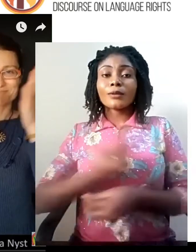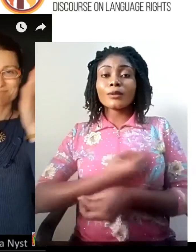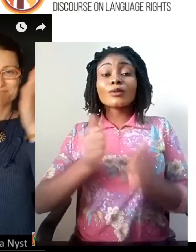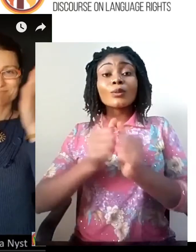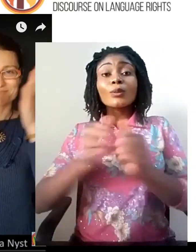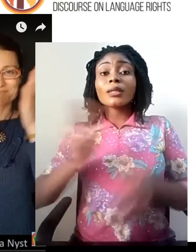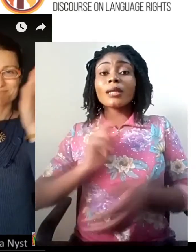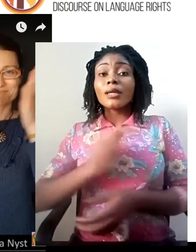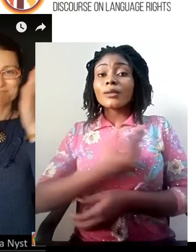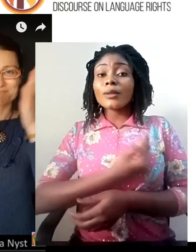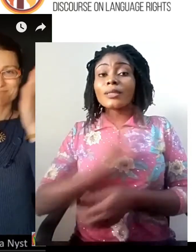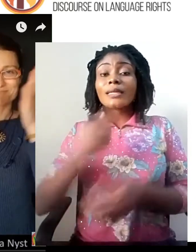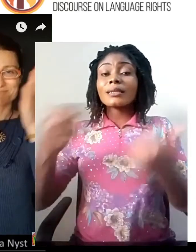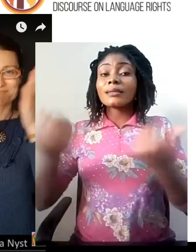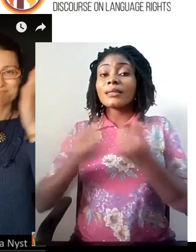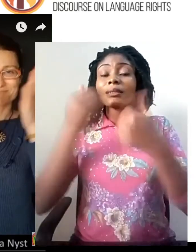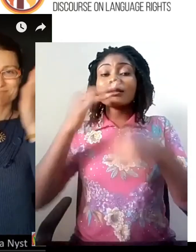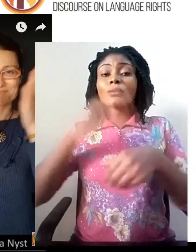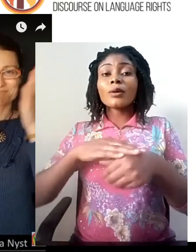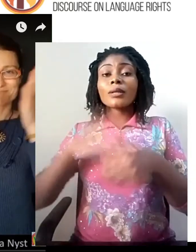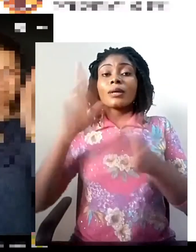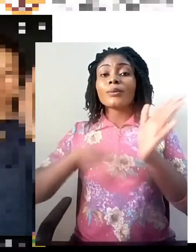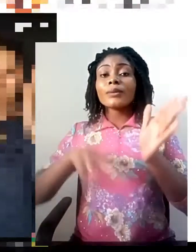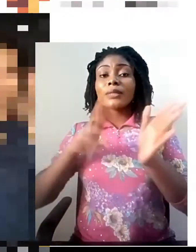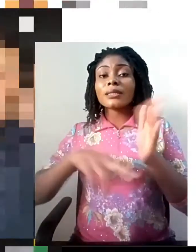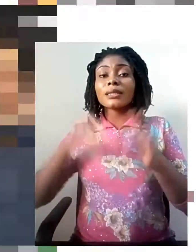on African Sign Languages.